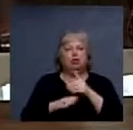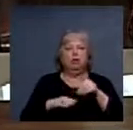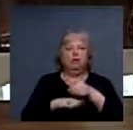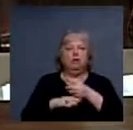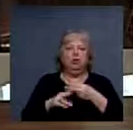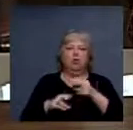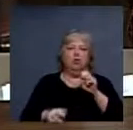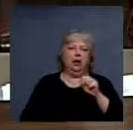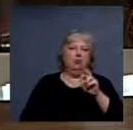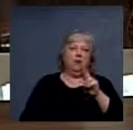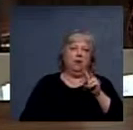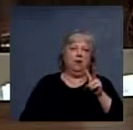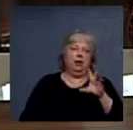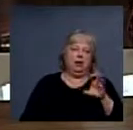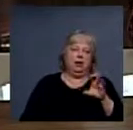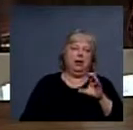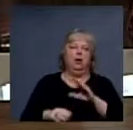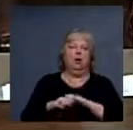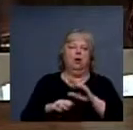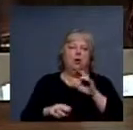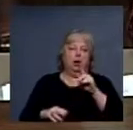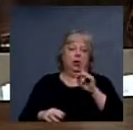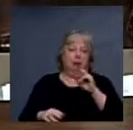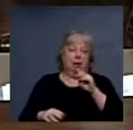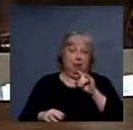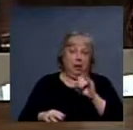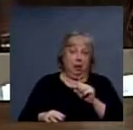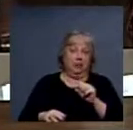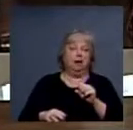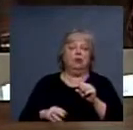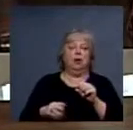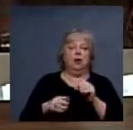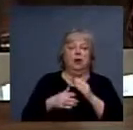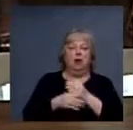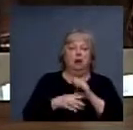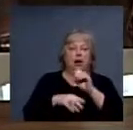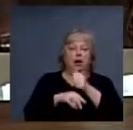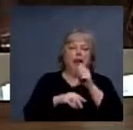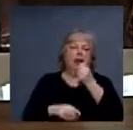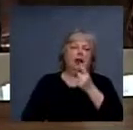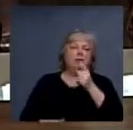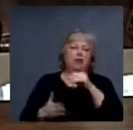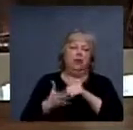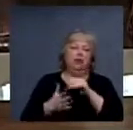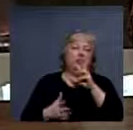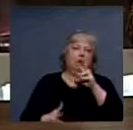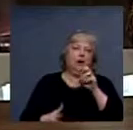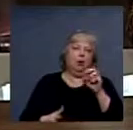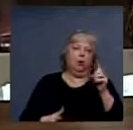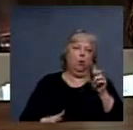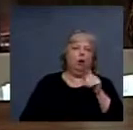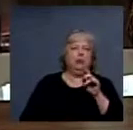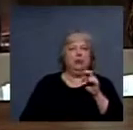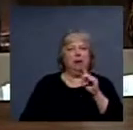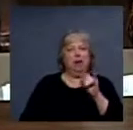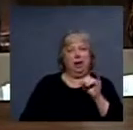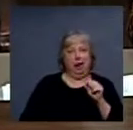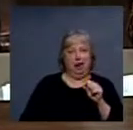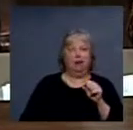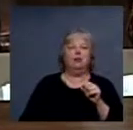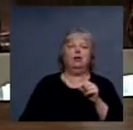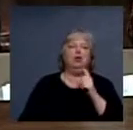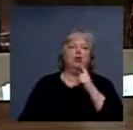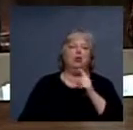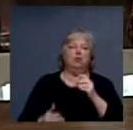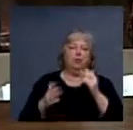titled SRVC on Canis Short Form PDC, located at 11,601 Canis Road. An ordinance to